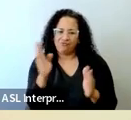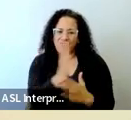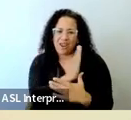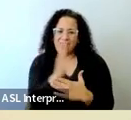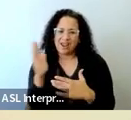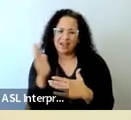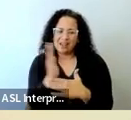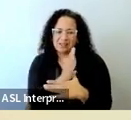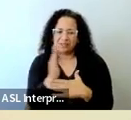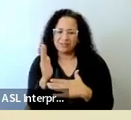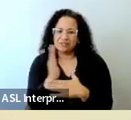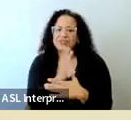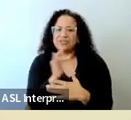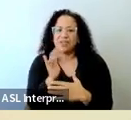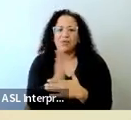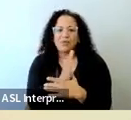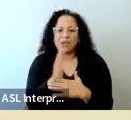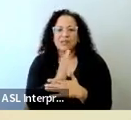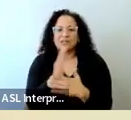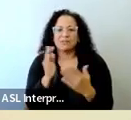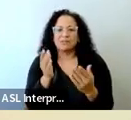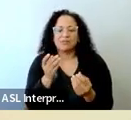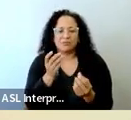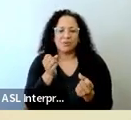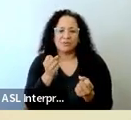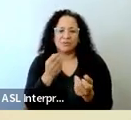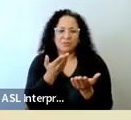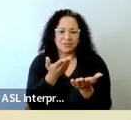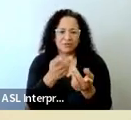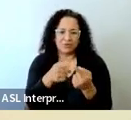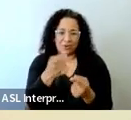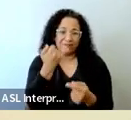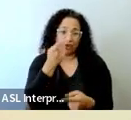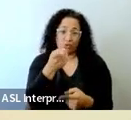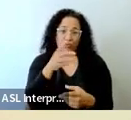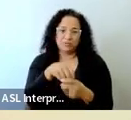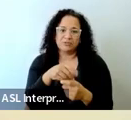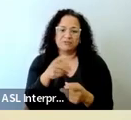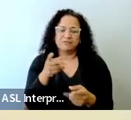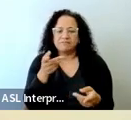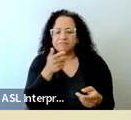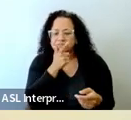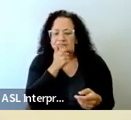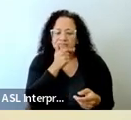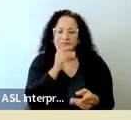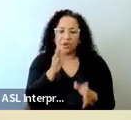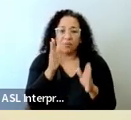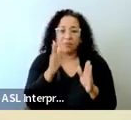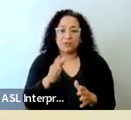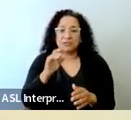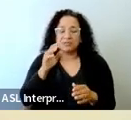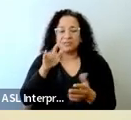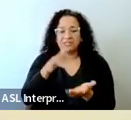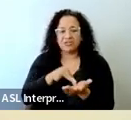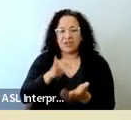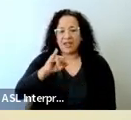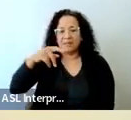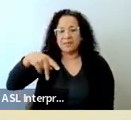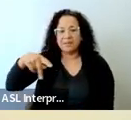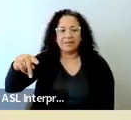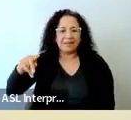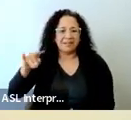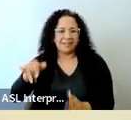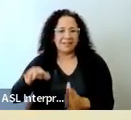if you were a participant, that range was presented to you. And then your person-centered IPP was developed.